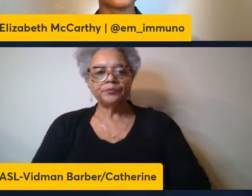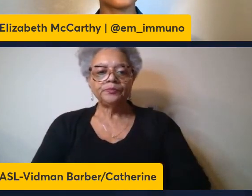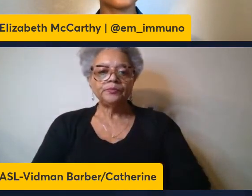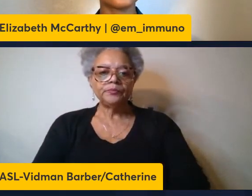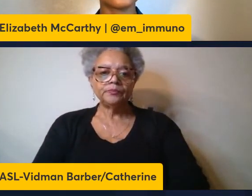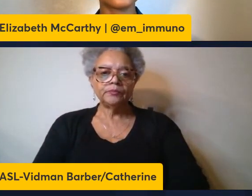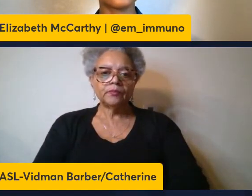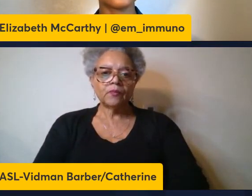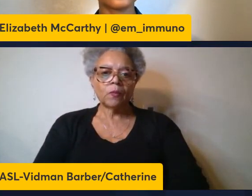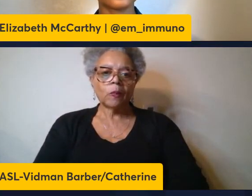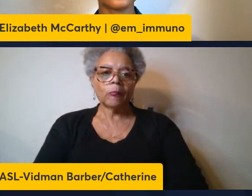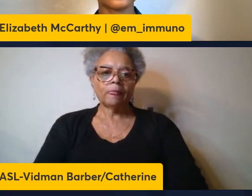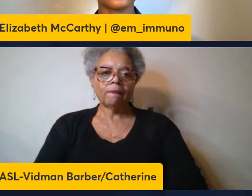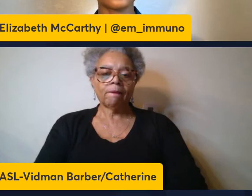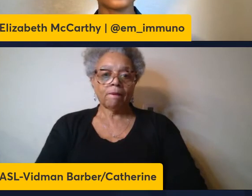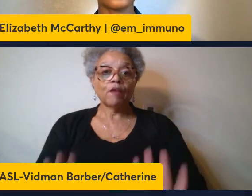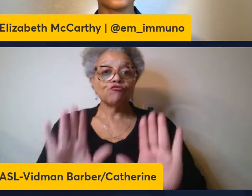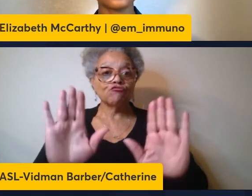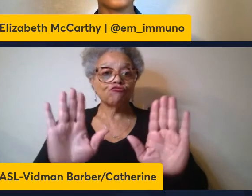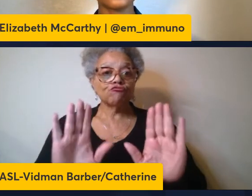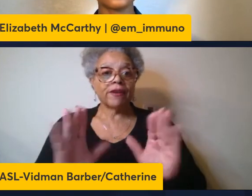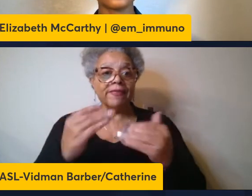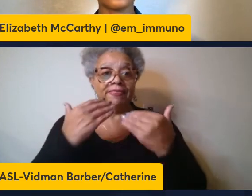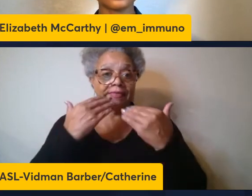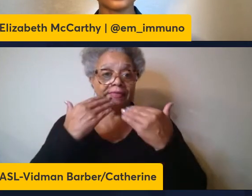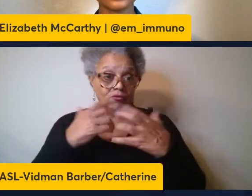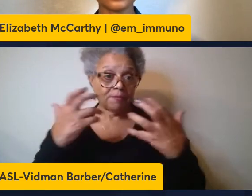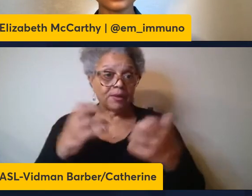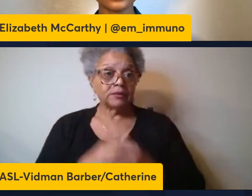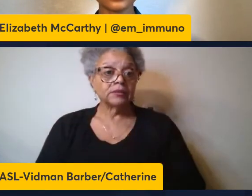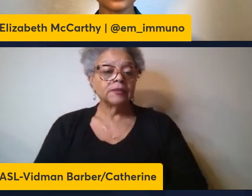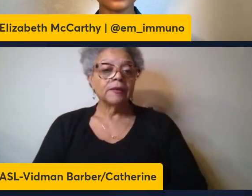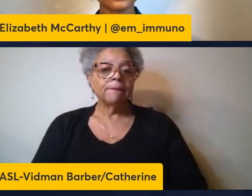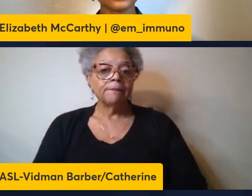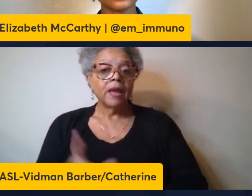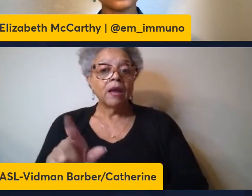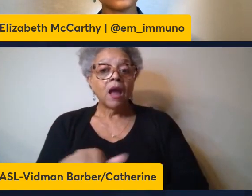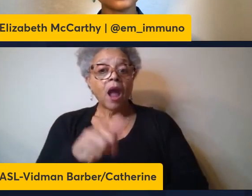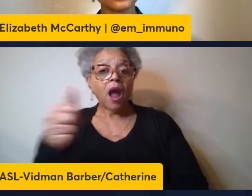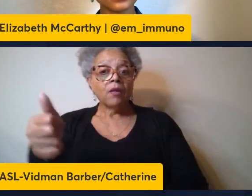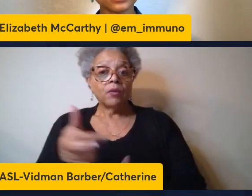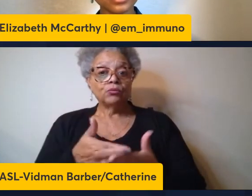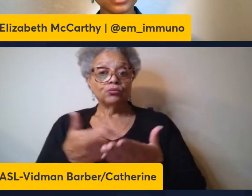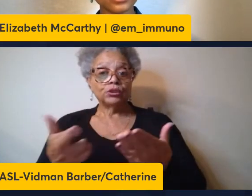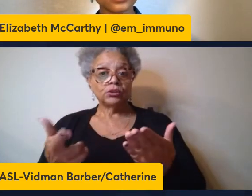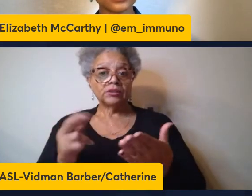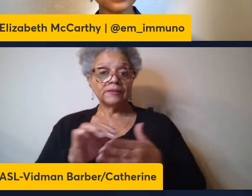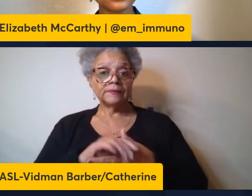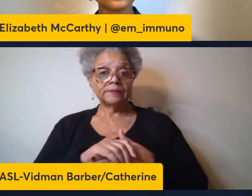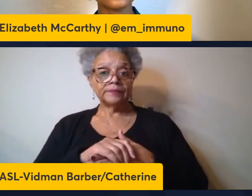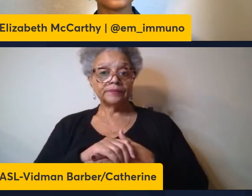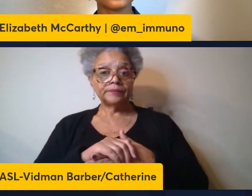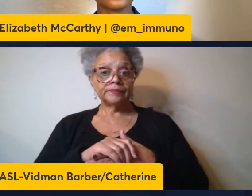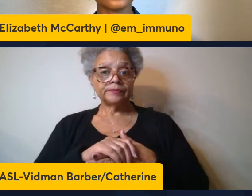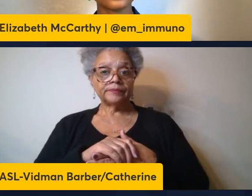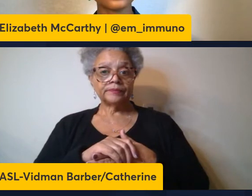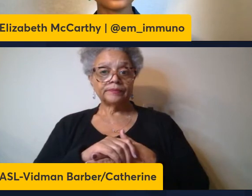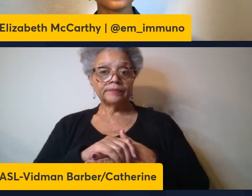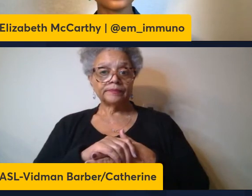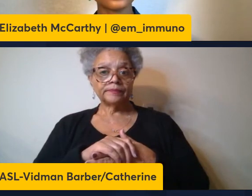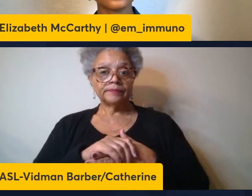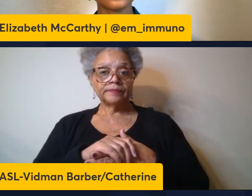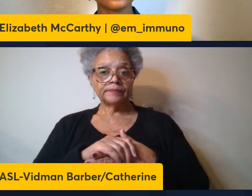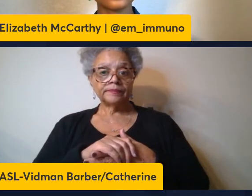That's great. Thanks so much. In terms of other resources, is there other resources that you've used that you found